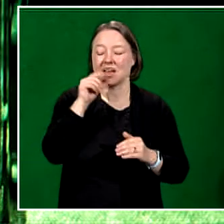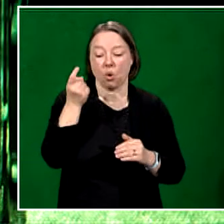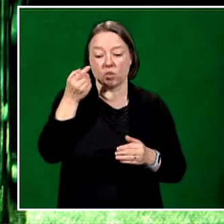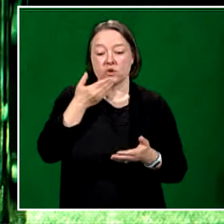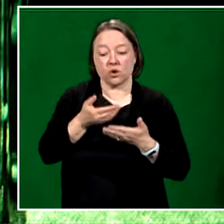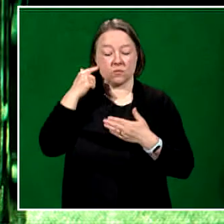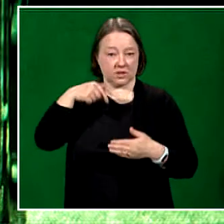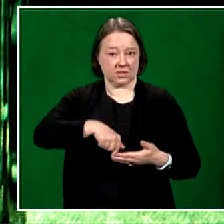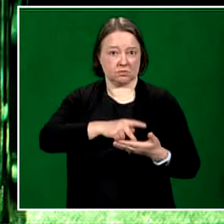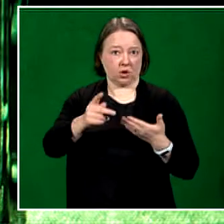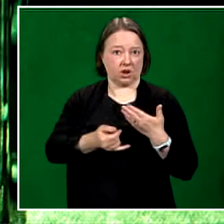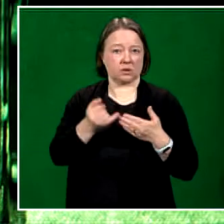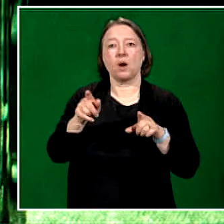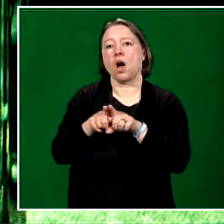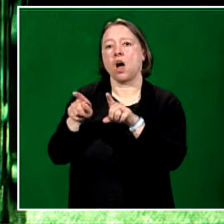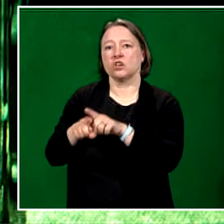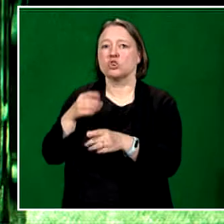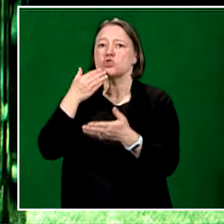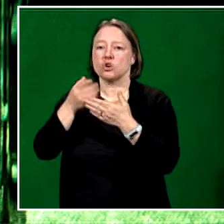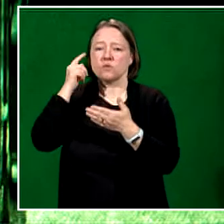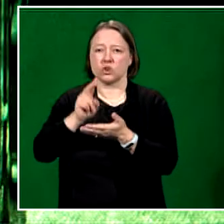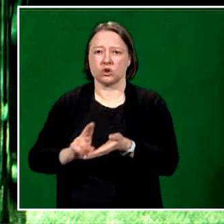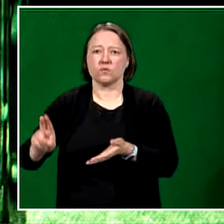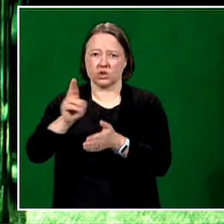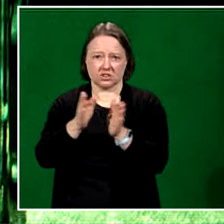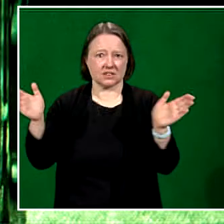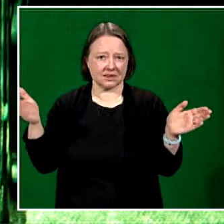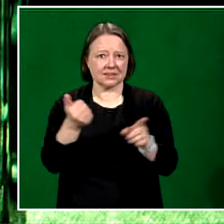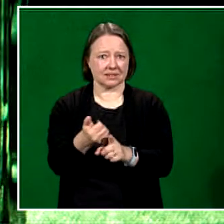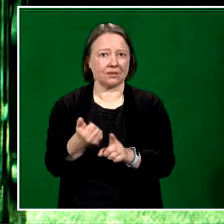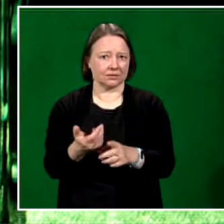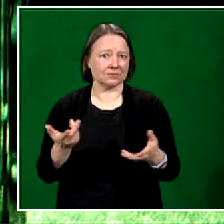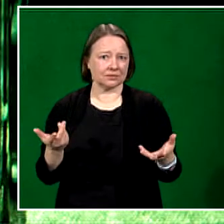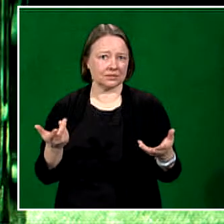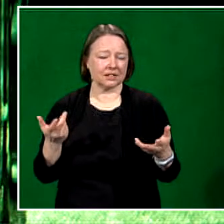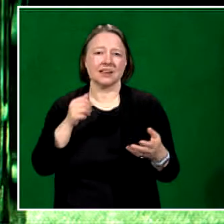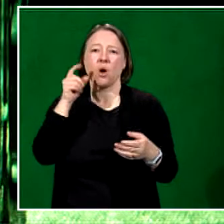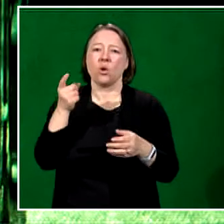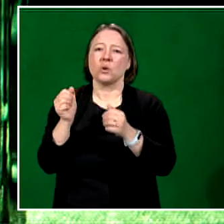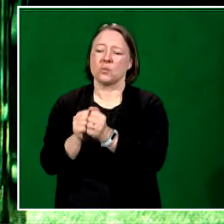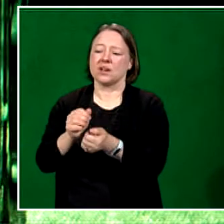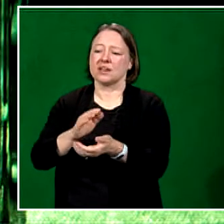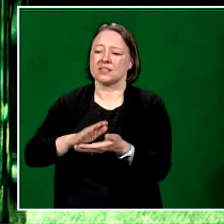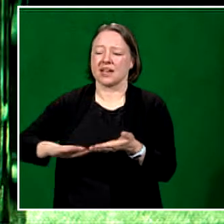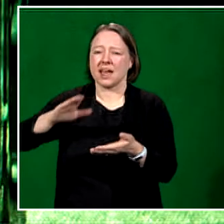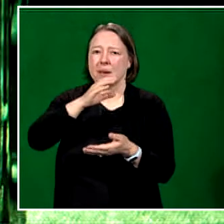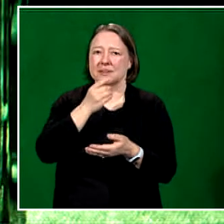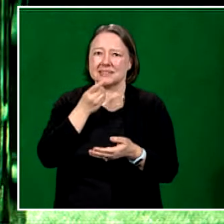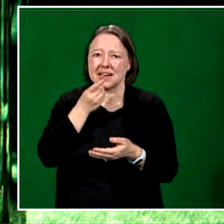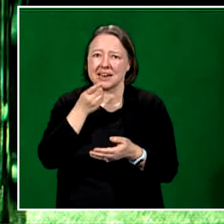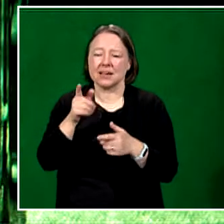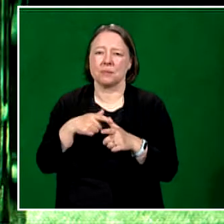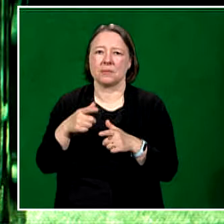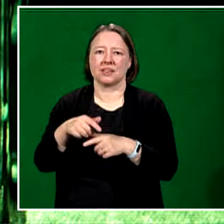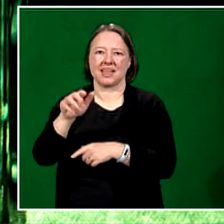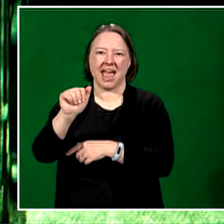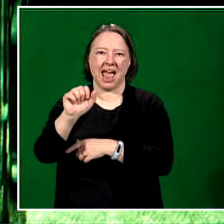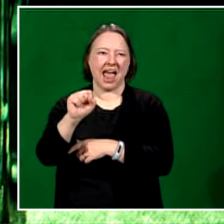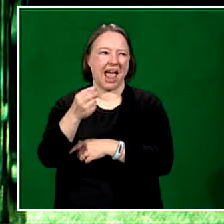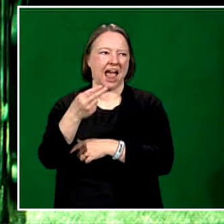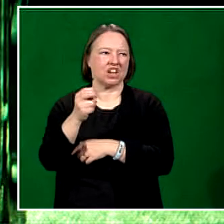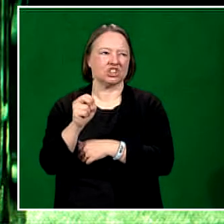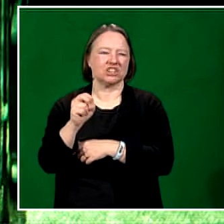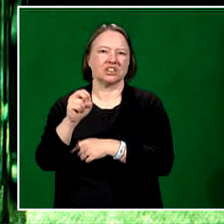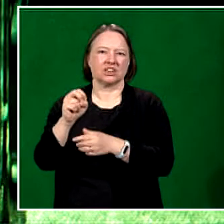project, but also actually good for the university itself. Not only with the campus dining, but the ASHE score for the Office